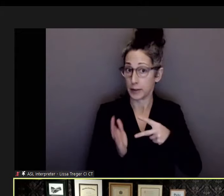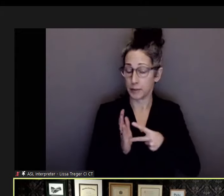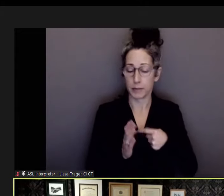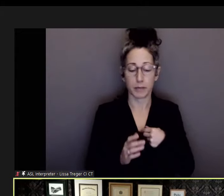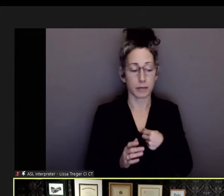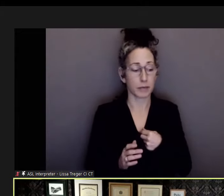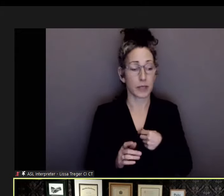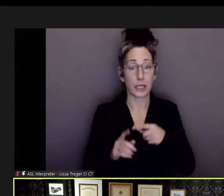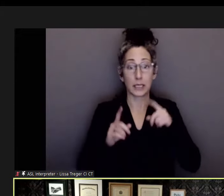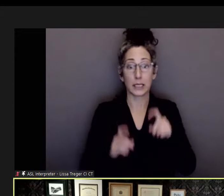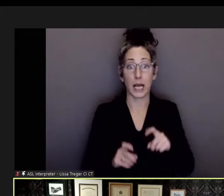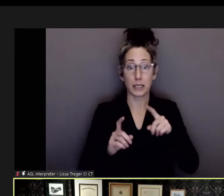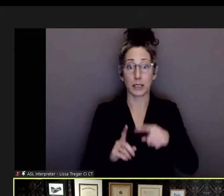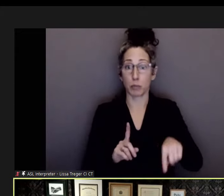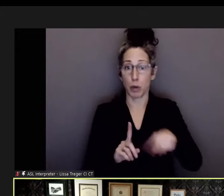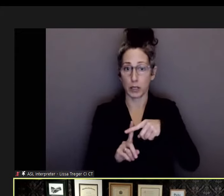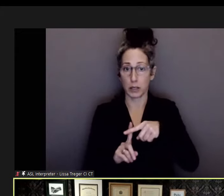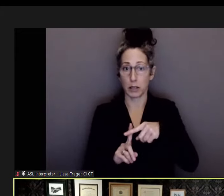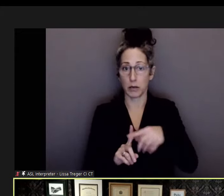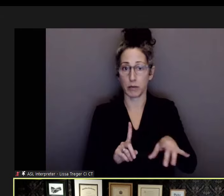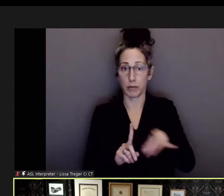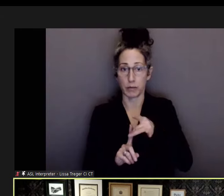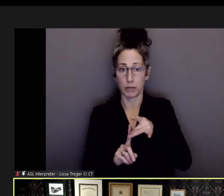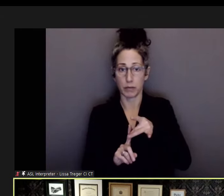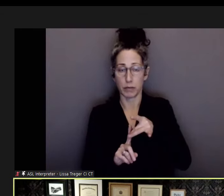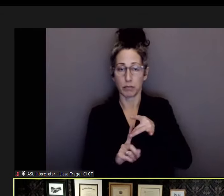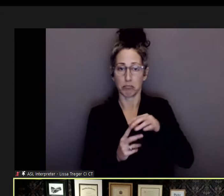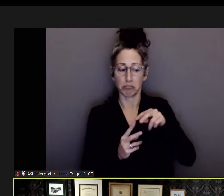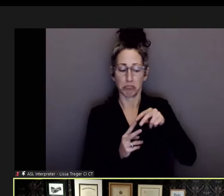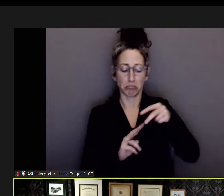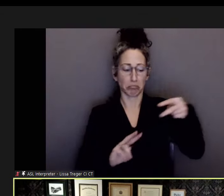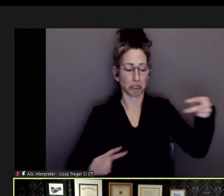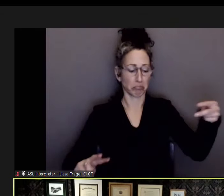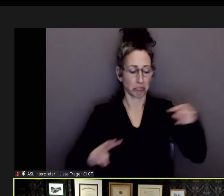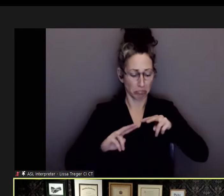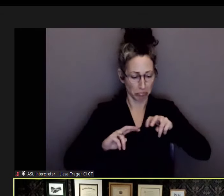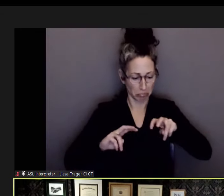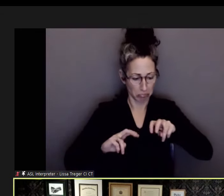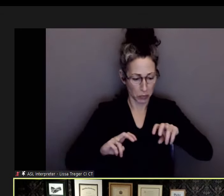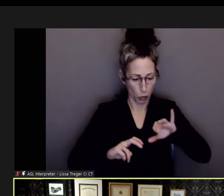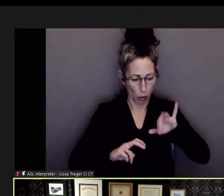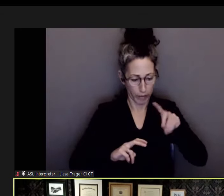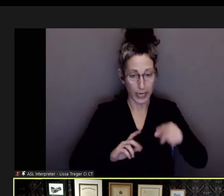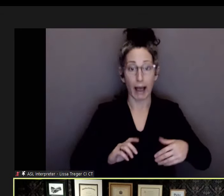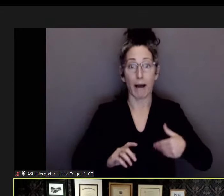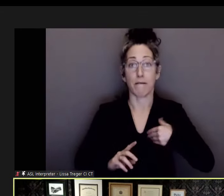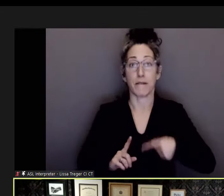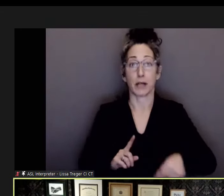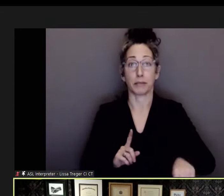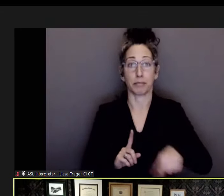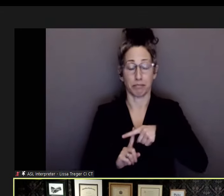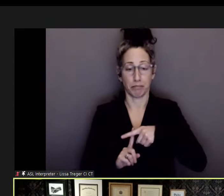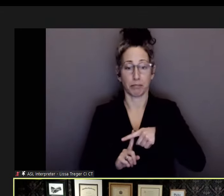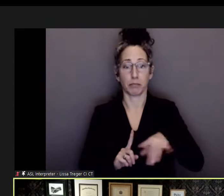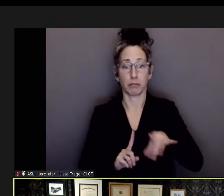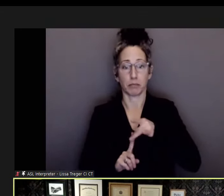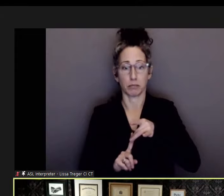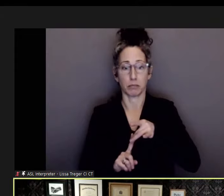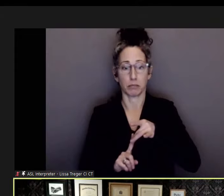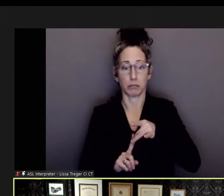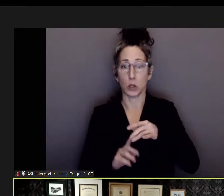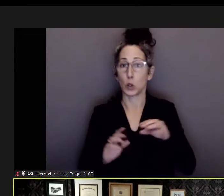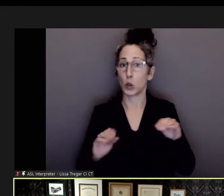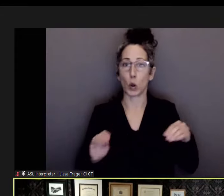test for nucleic acid, that is, they had viral RNA, but no documented COVID-19 symptoms between the first and second